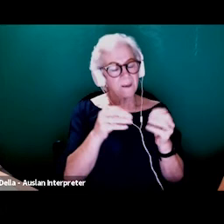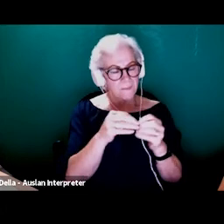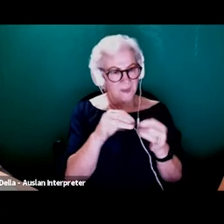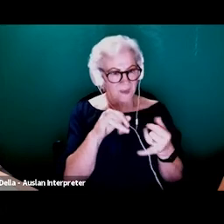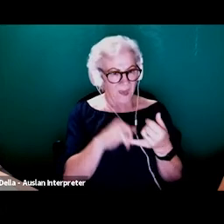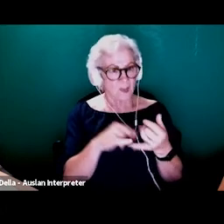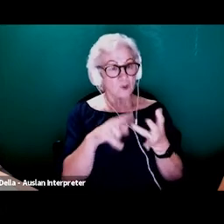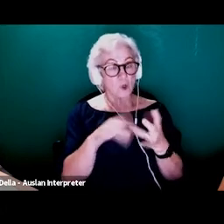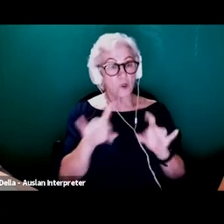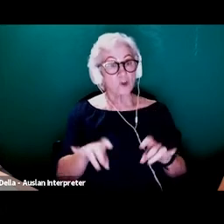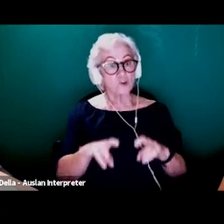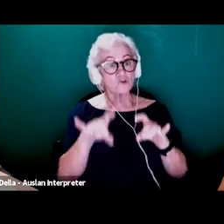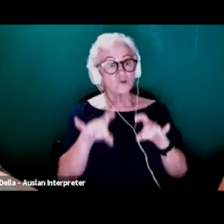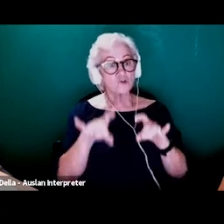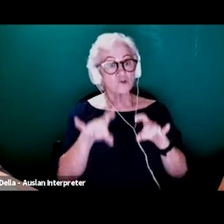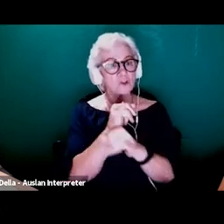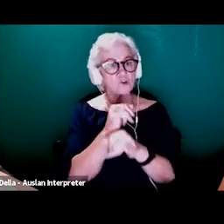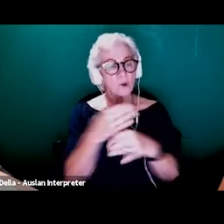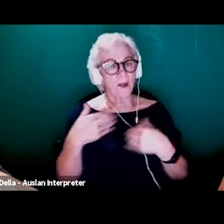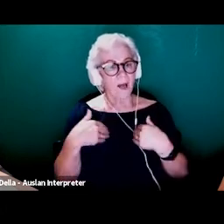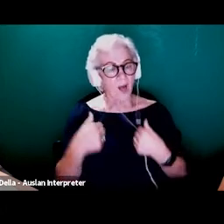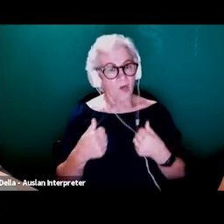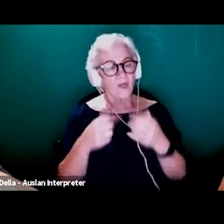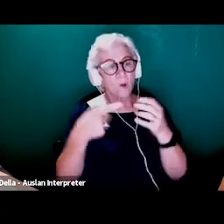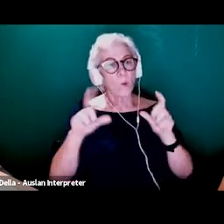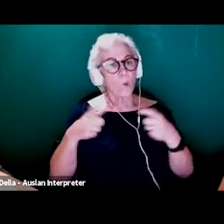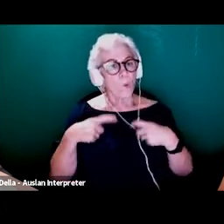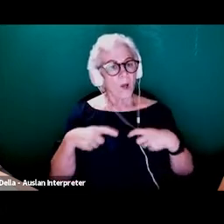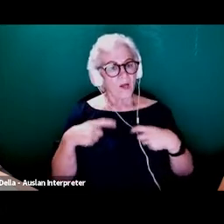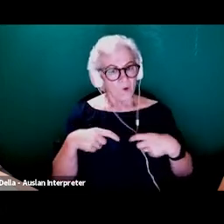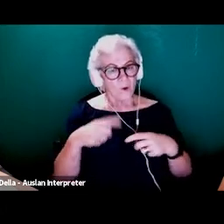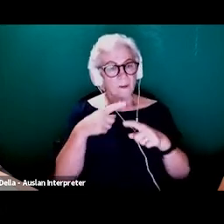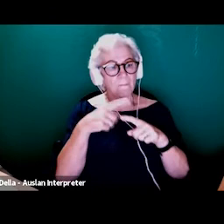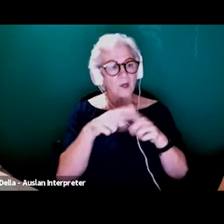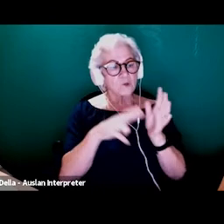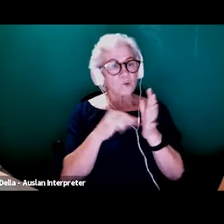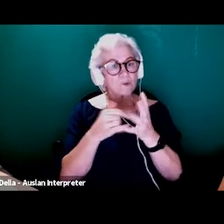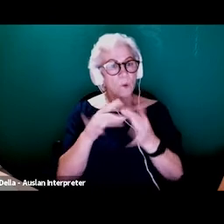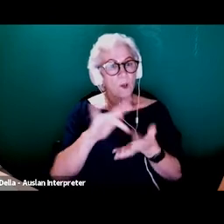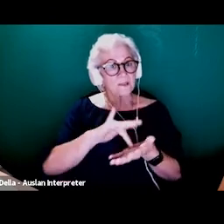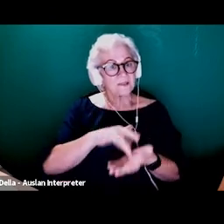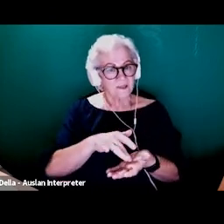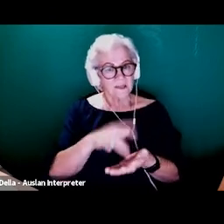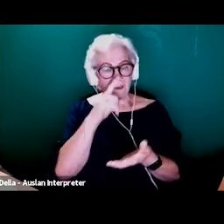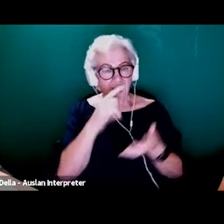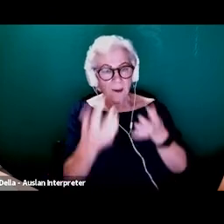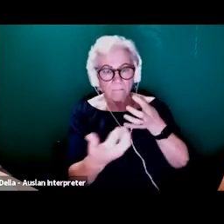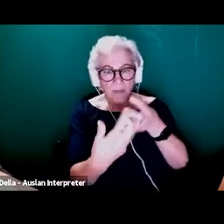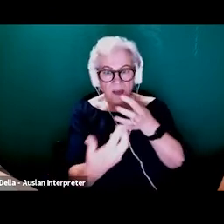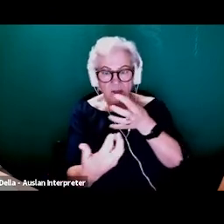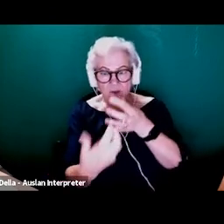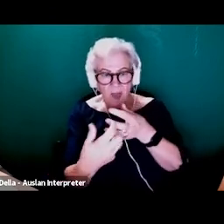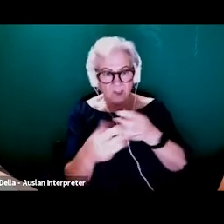Australian Institute of Health and Welfare and the New South Wales Centre for Health Record Linkage were able to match and extract